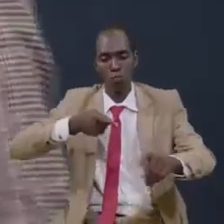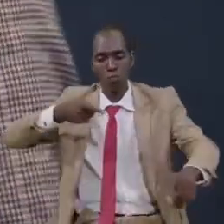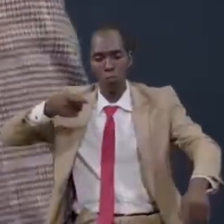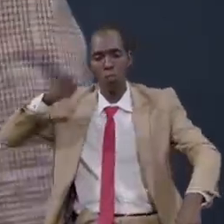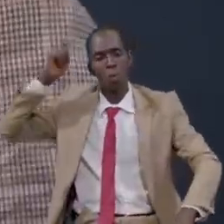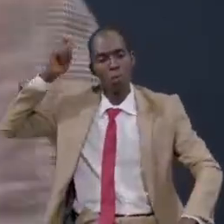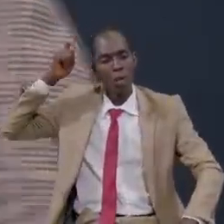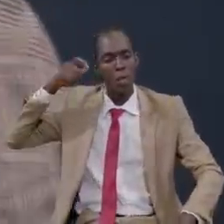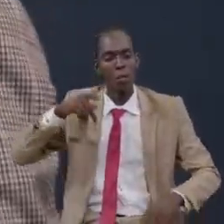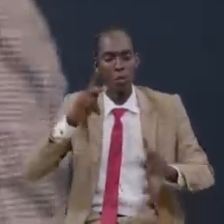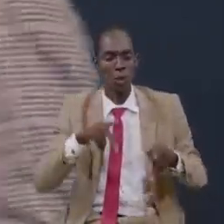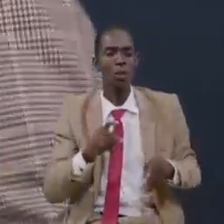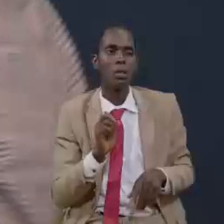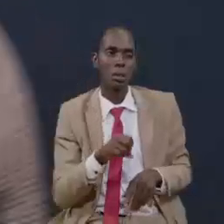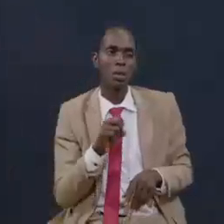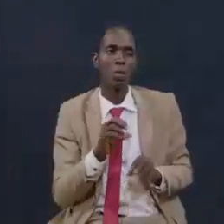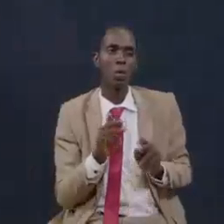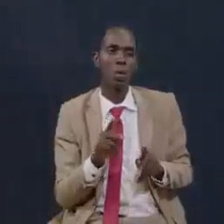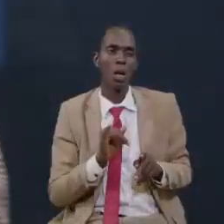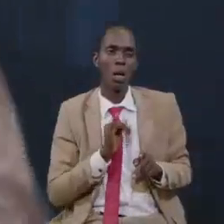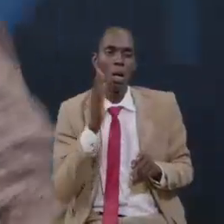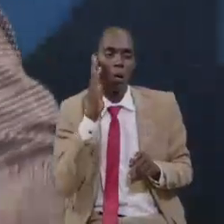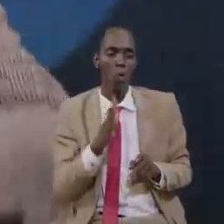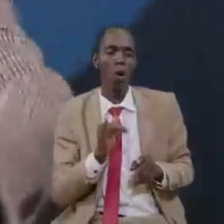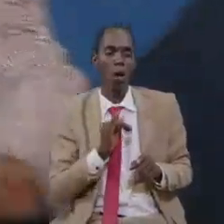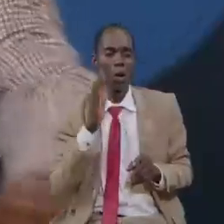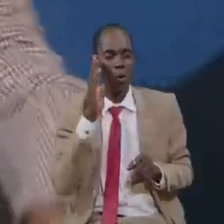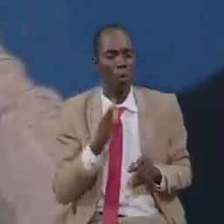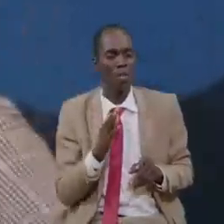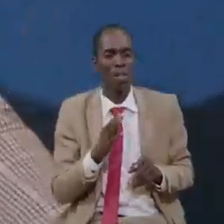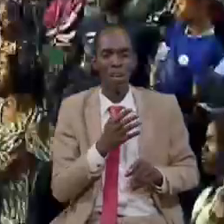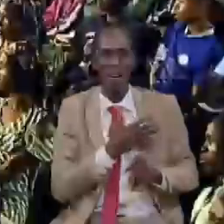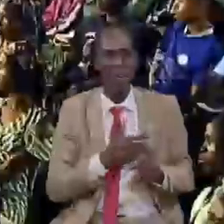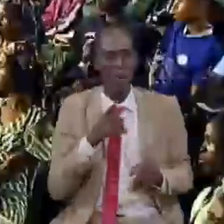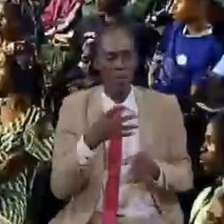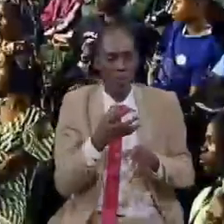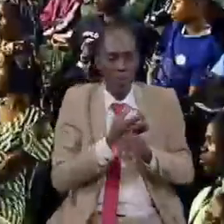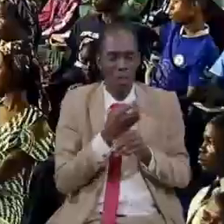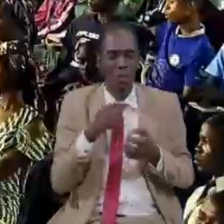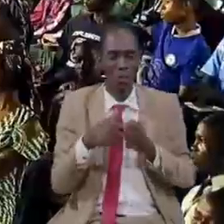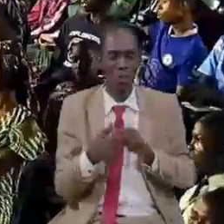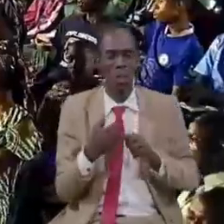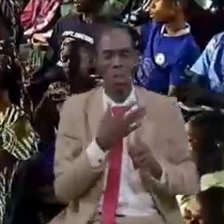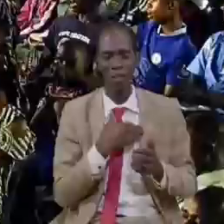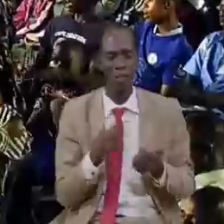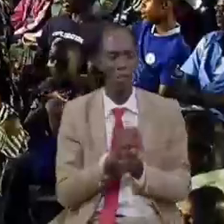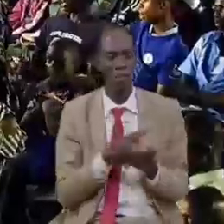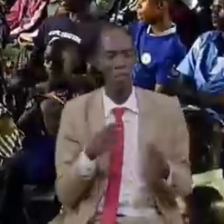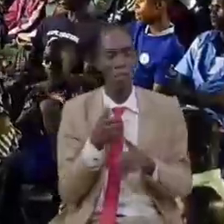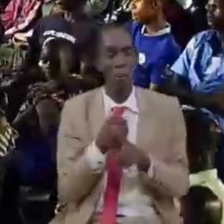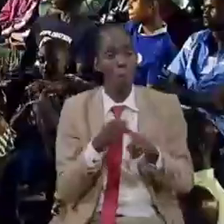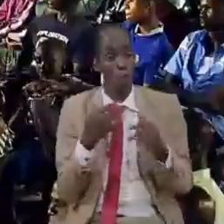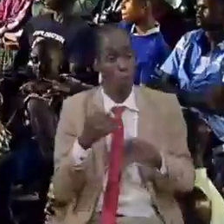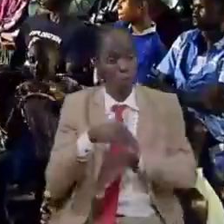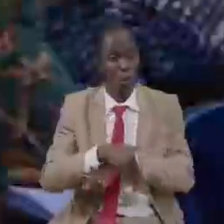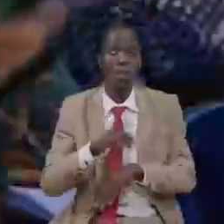you are the one taking the sheet yourself and destroying yourself. But tonight, it will deliver you. It